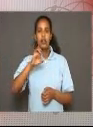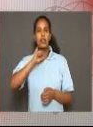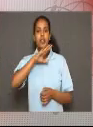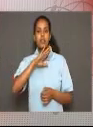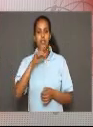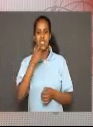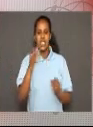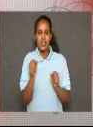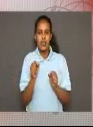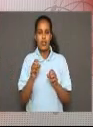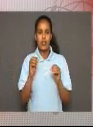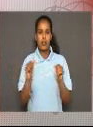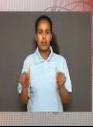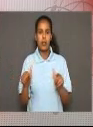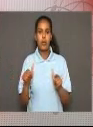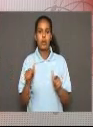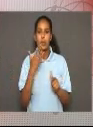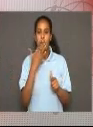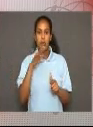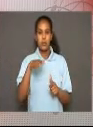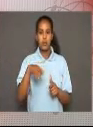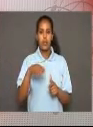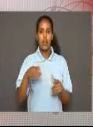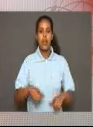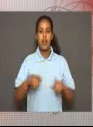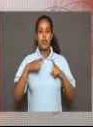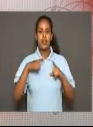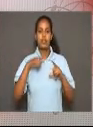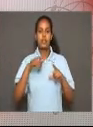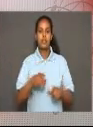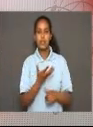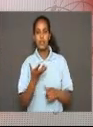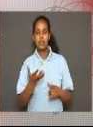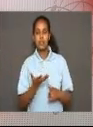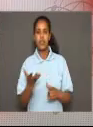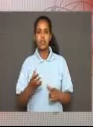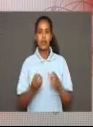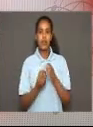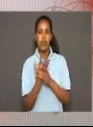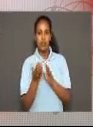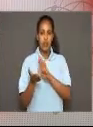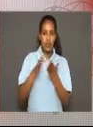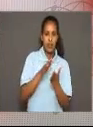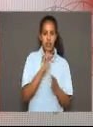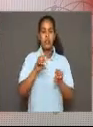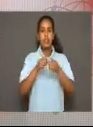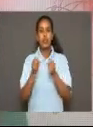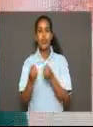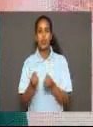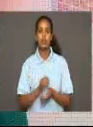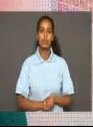melts, paint peels, and living things grow, die, and then